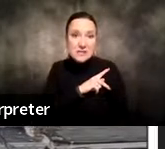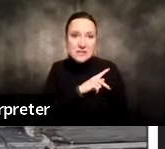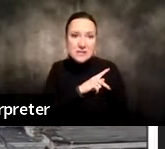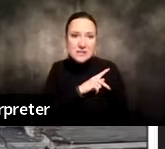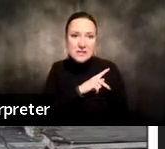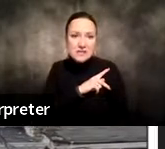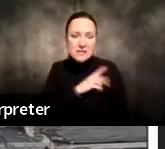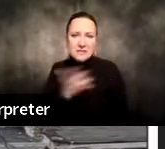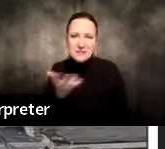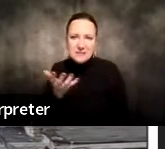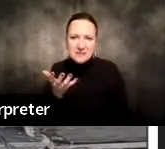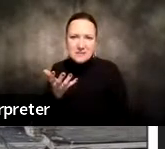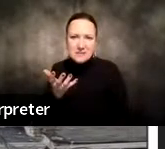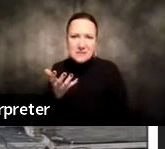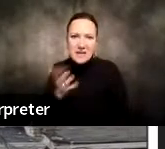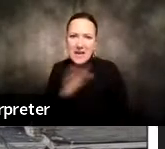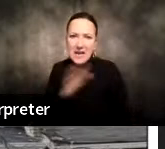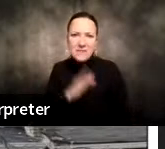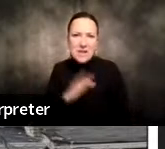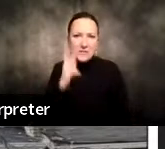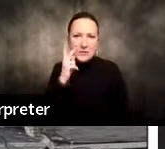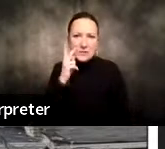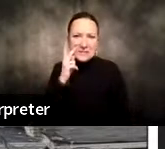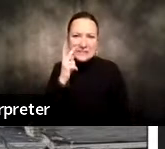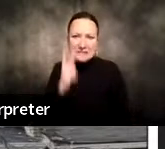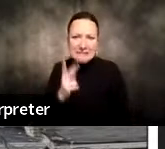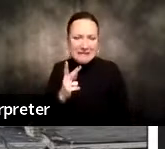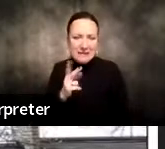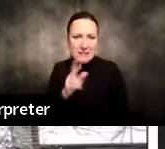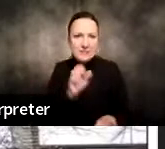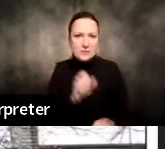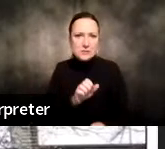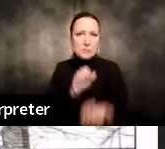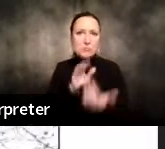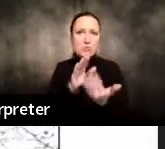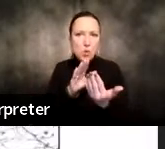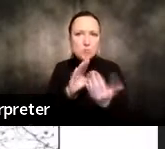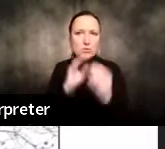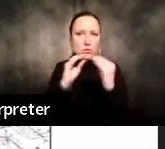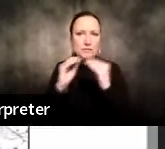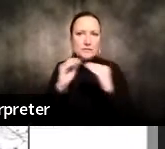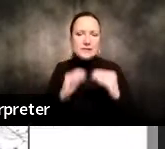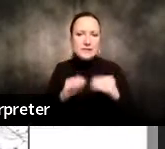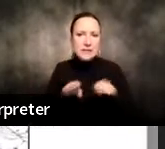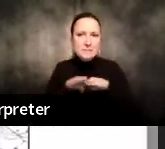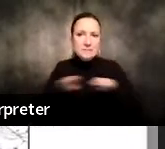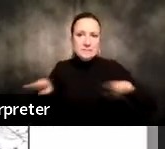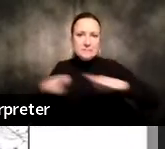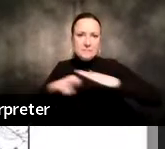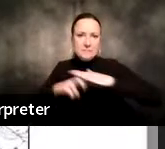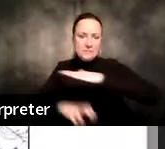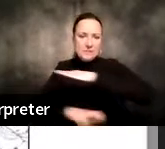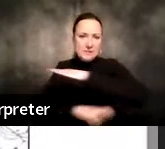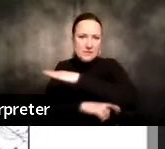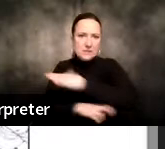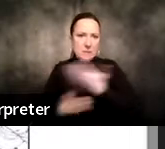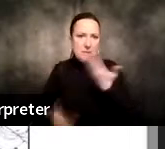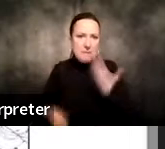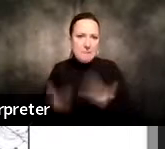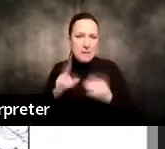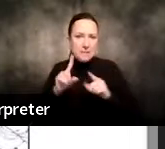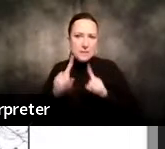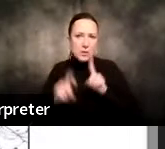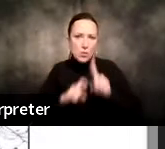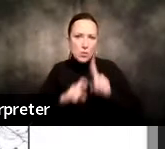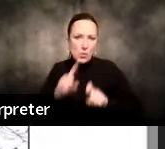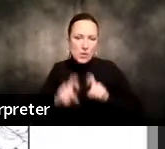We haven't seen this before, this approach. And I think there are some questions about,